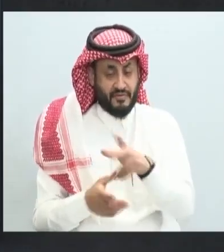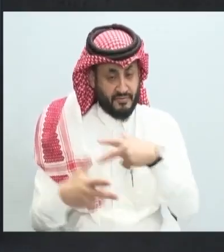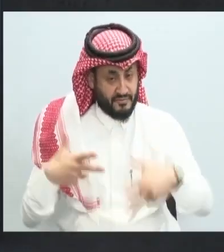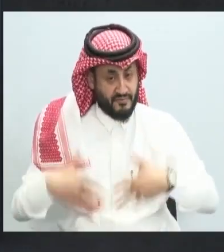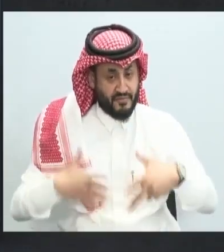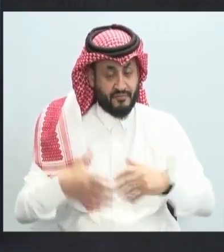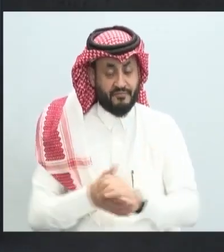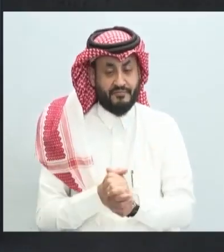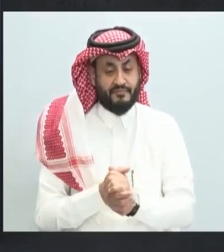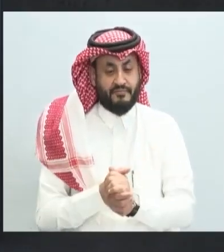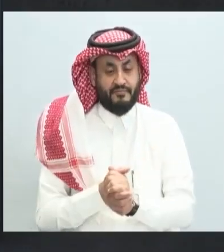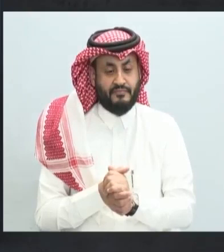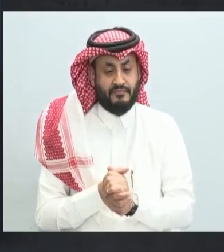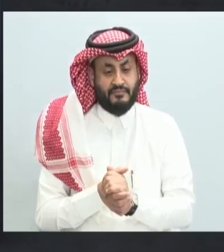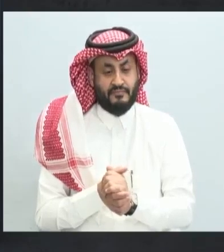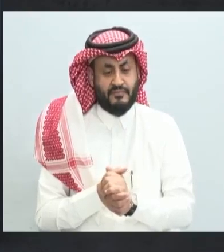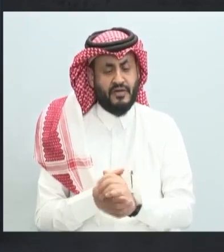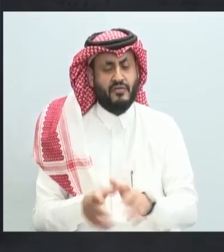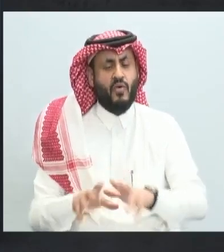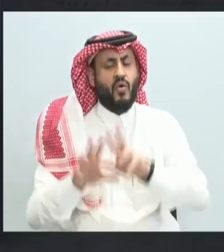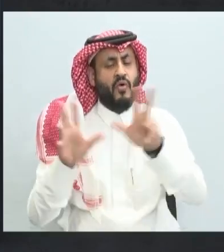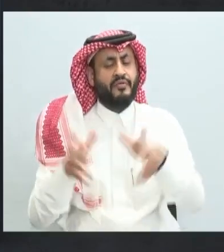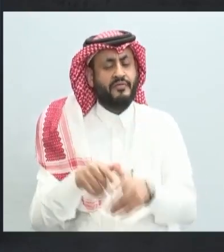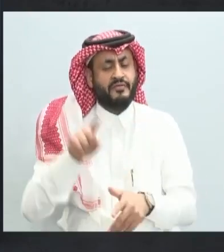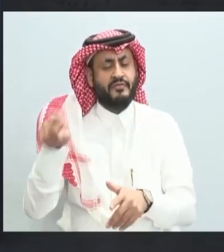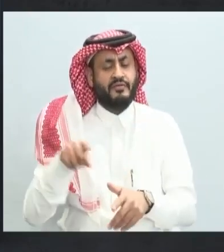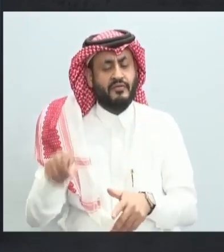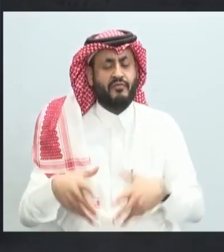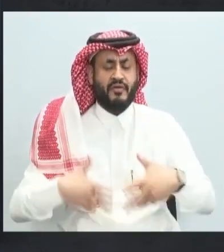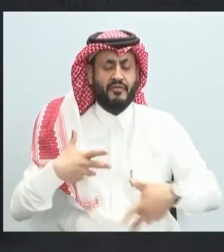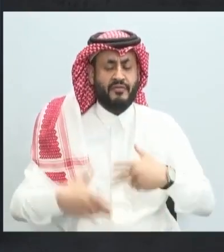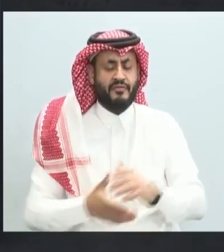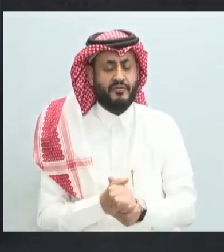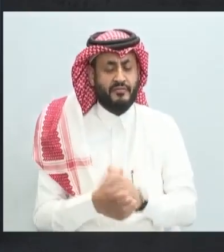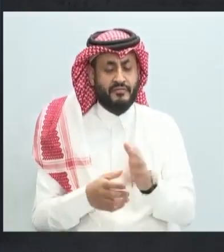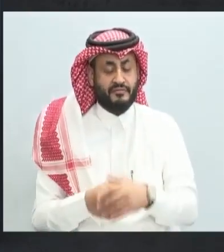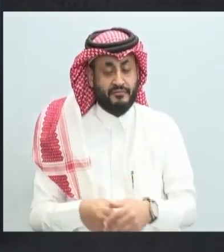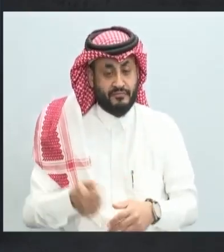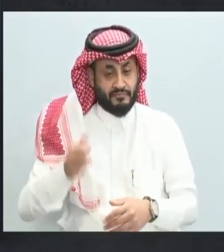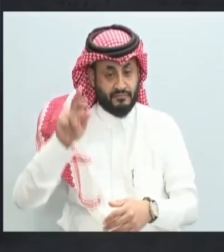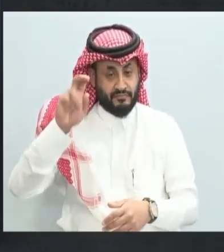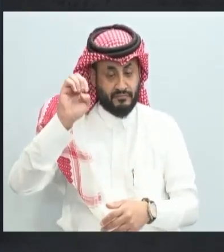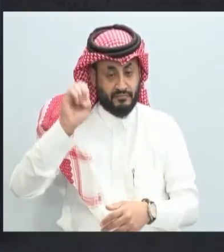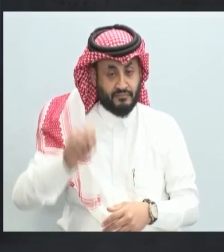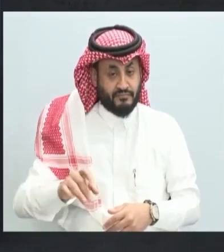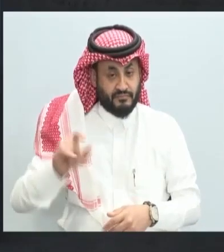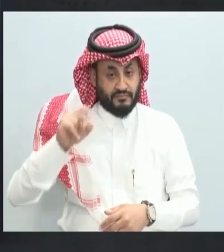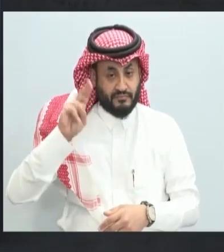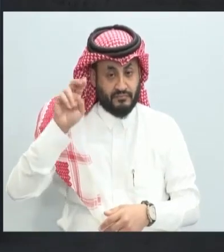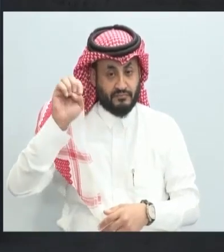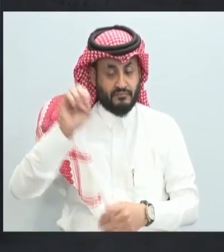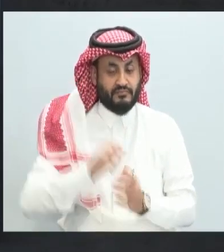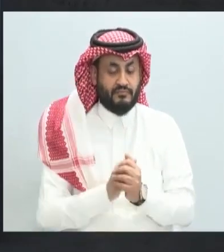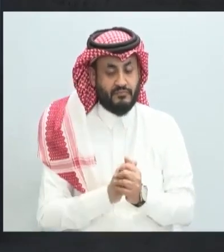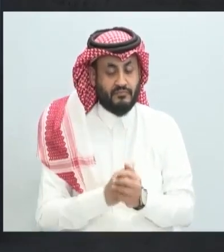said that we can ask about any of these feelings as long as we